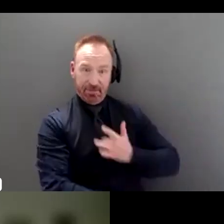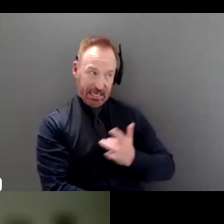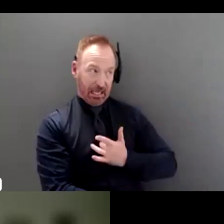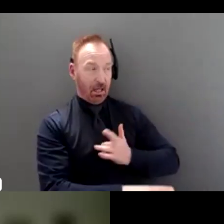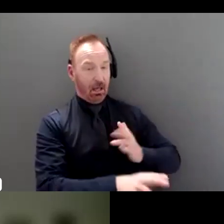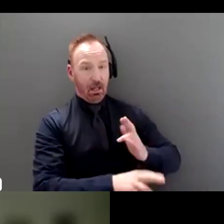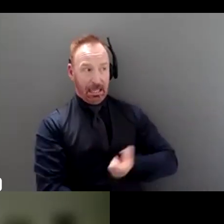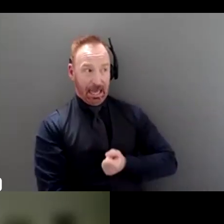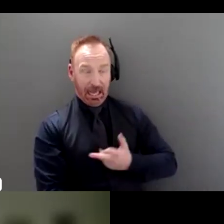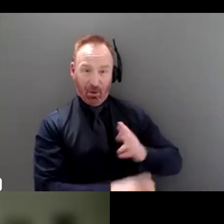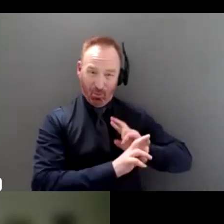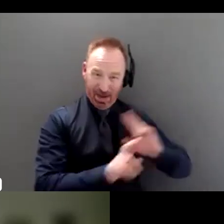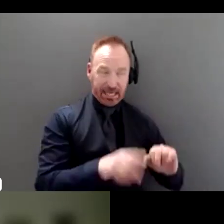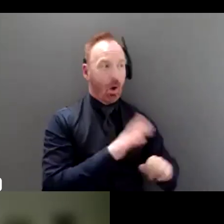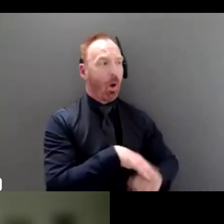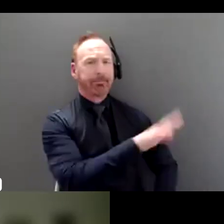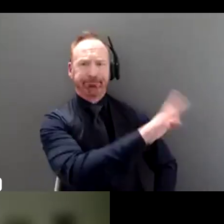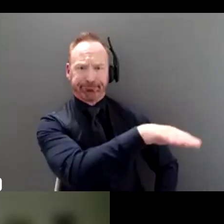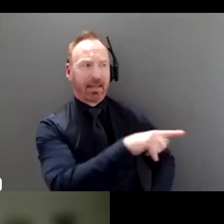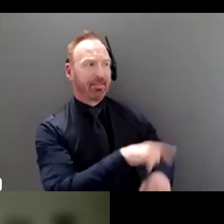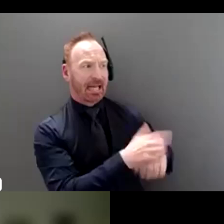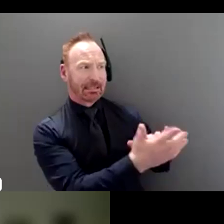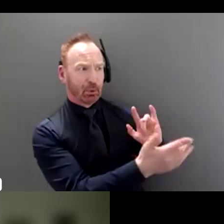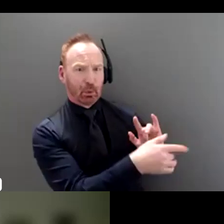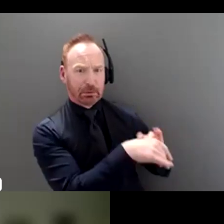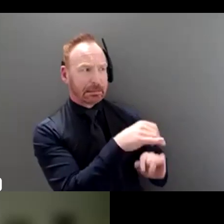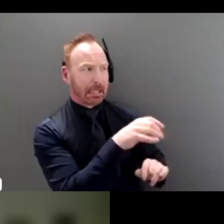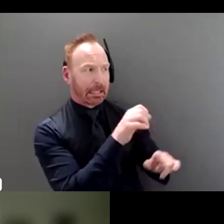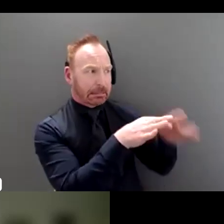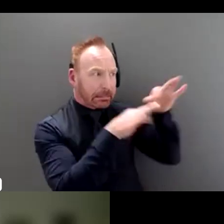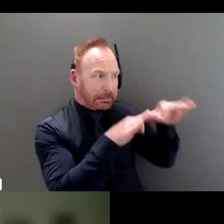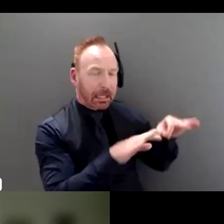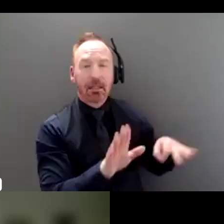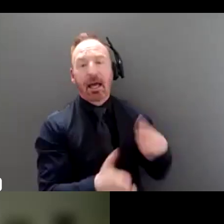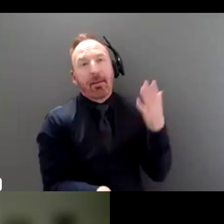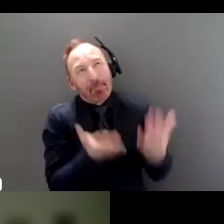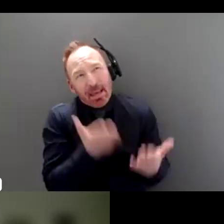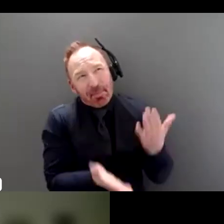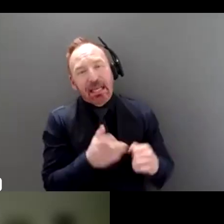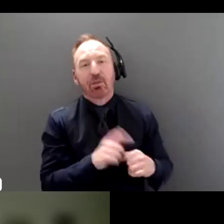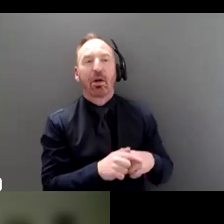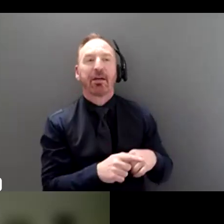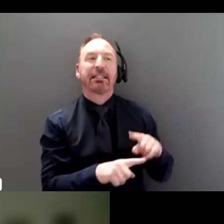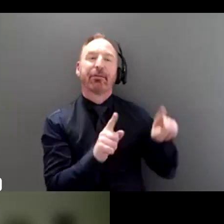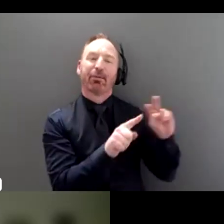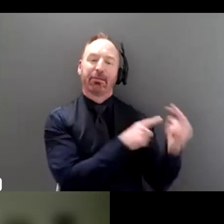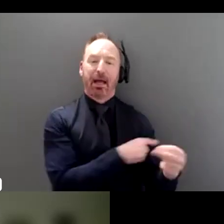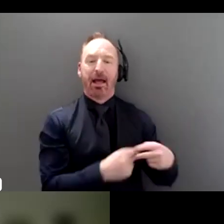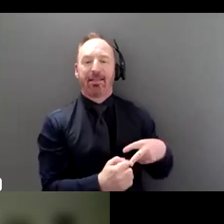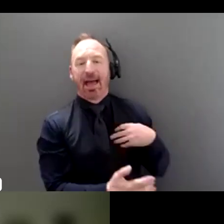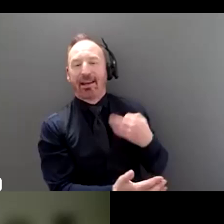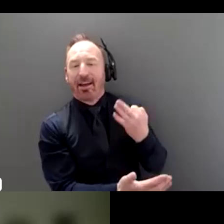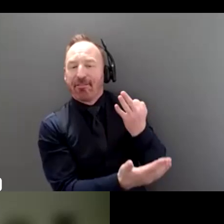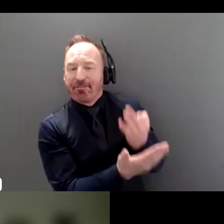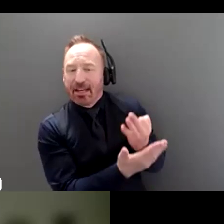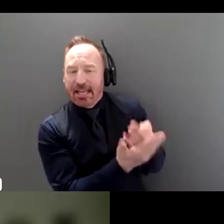abuse, take that like financial literacy approach and like using that from like a personal standpoint to be like, hey, I recently attended